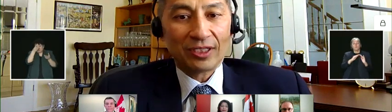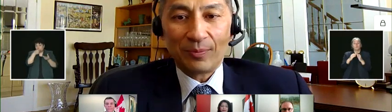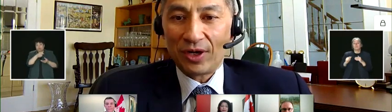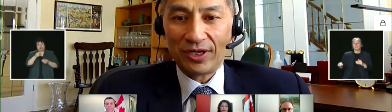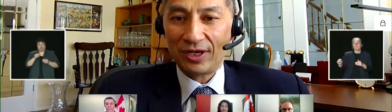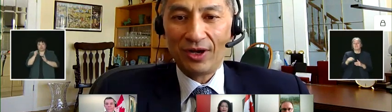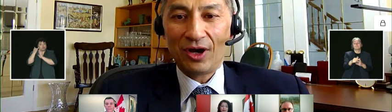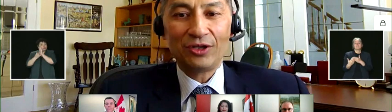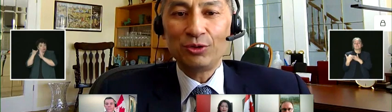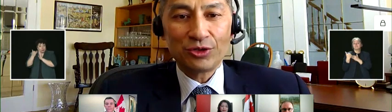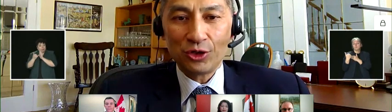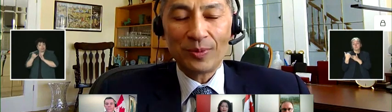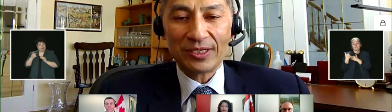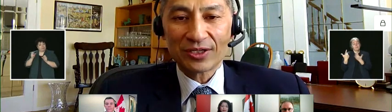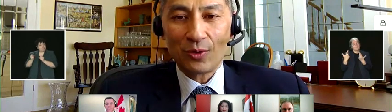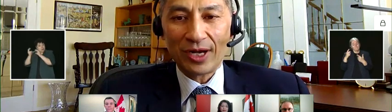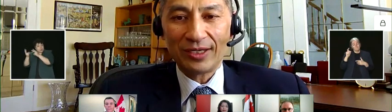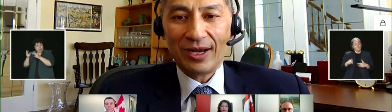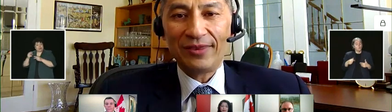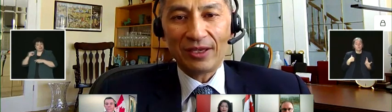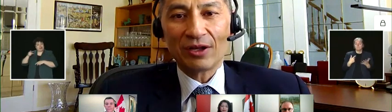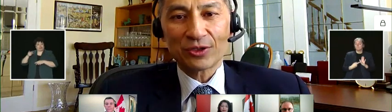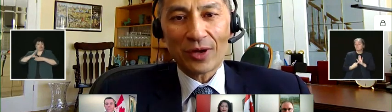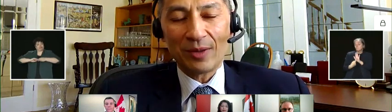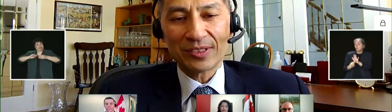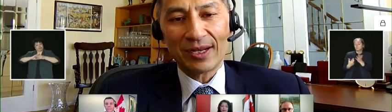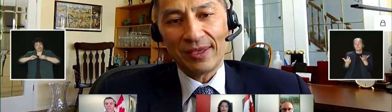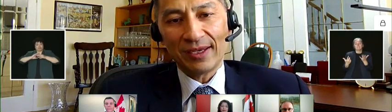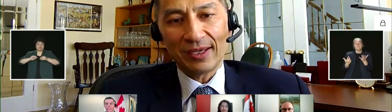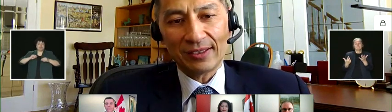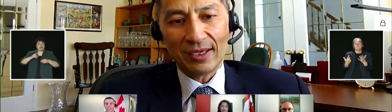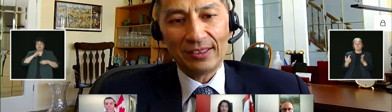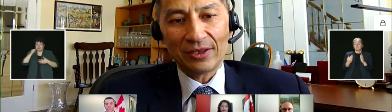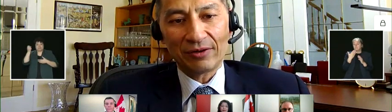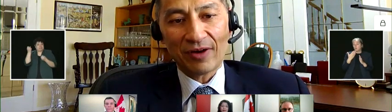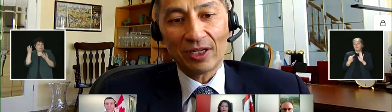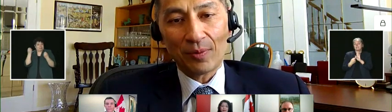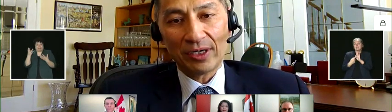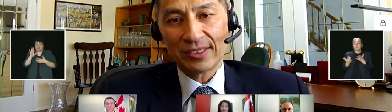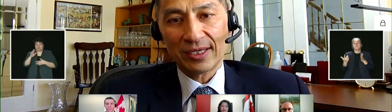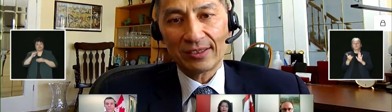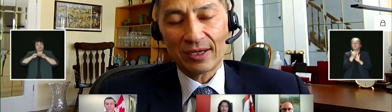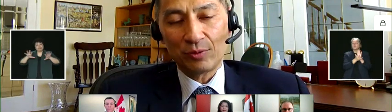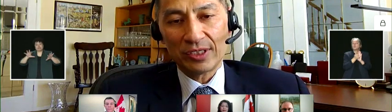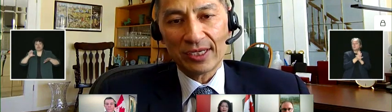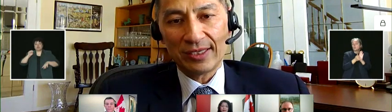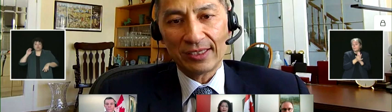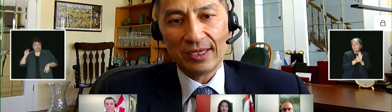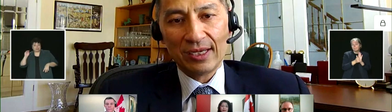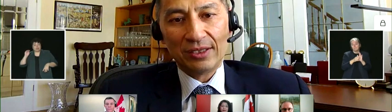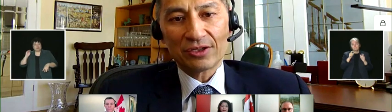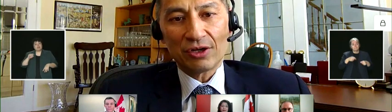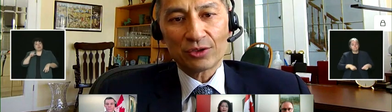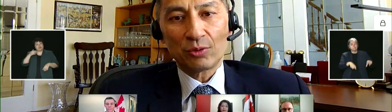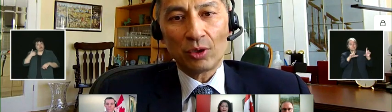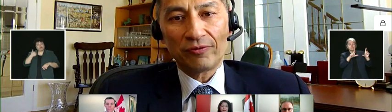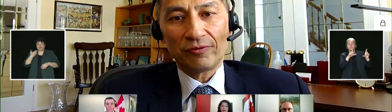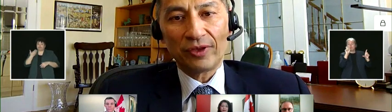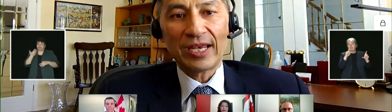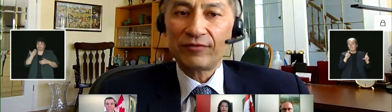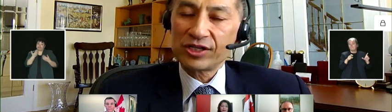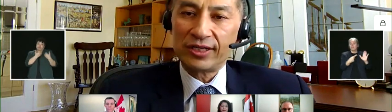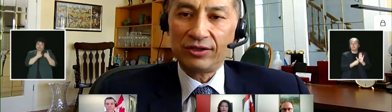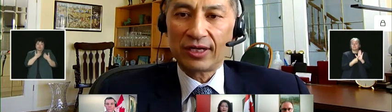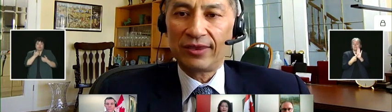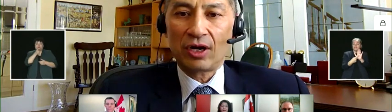putting a clip on YouTube and so on, I think also helps. And I think and the other final part is that I would say that there's also a role for